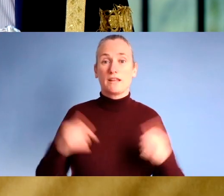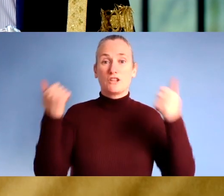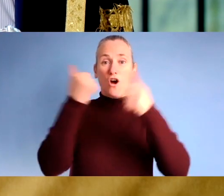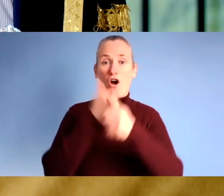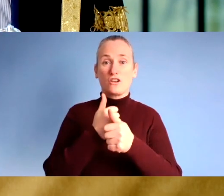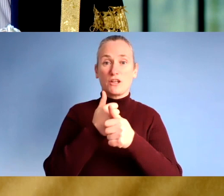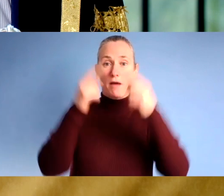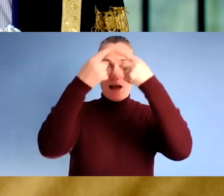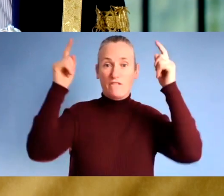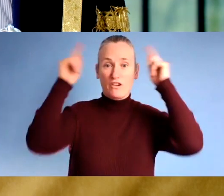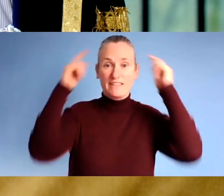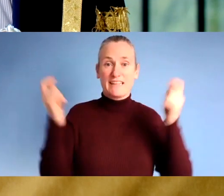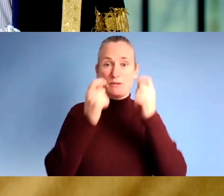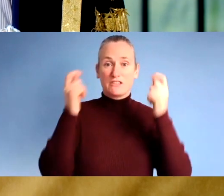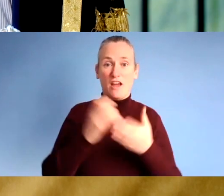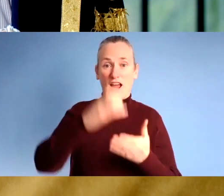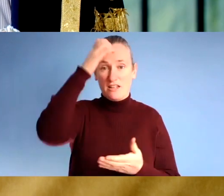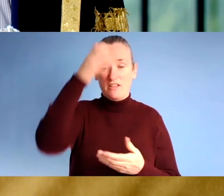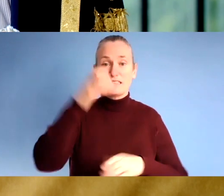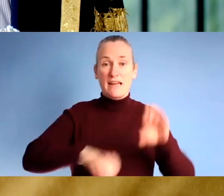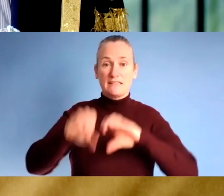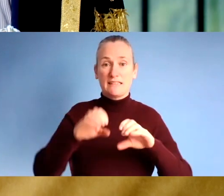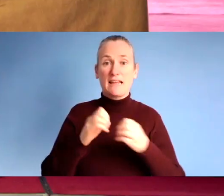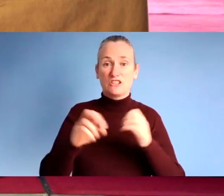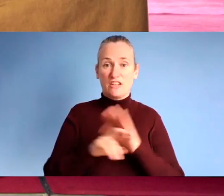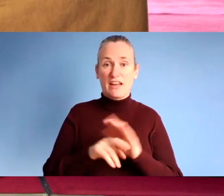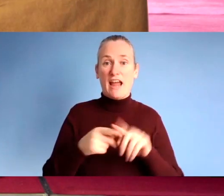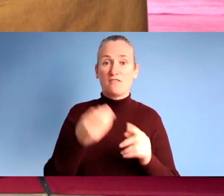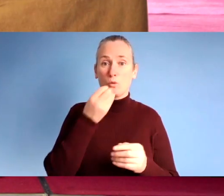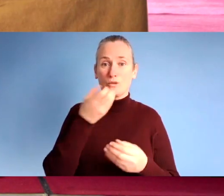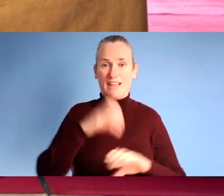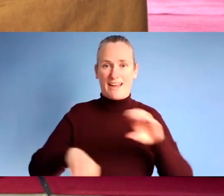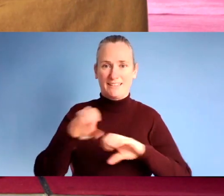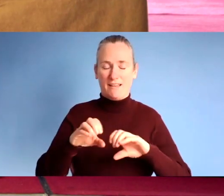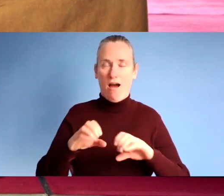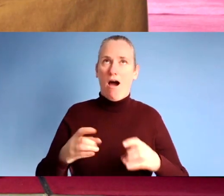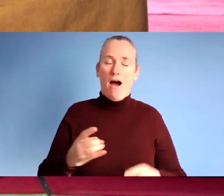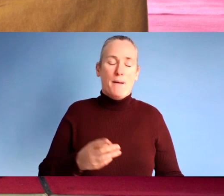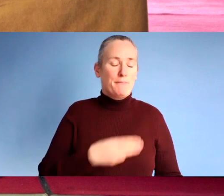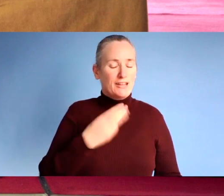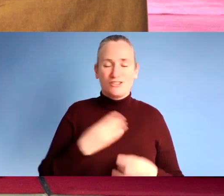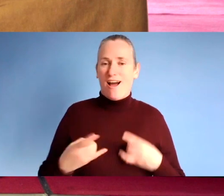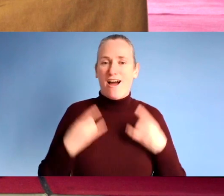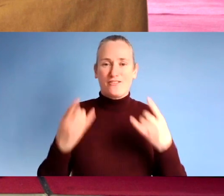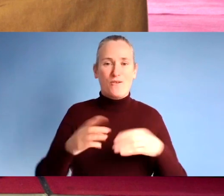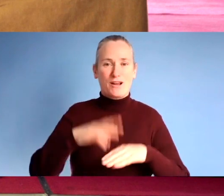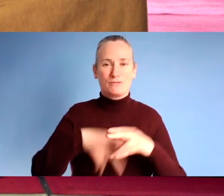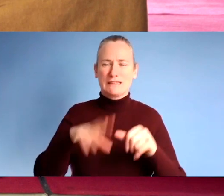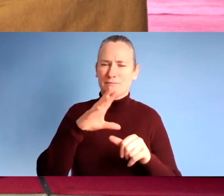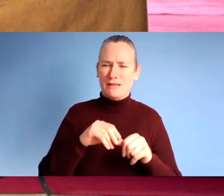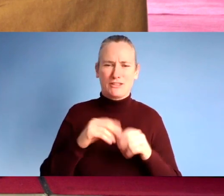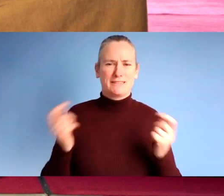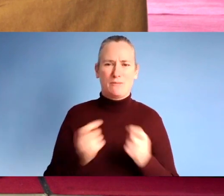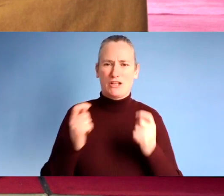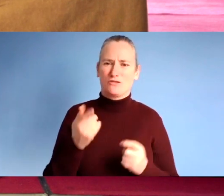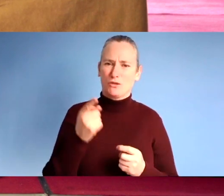autumn conferring celebration of the College of Science, Engineering and Food Science. It is my huge pleasure and honour to welcome you to this incredibly special